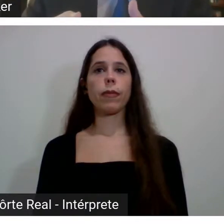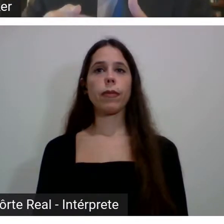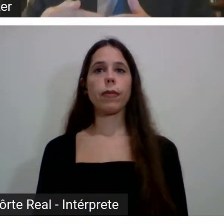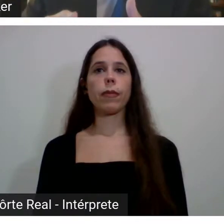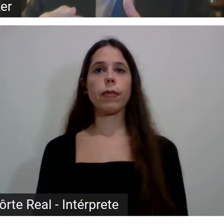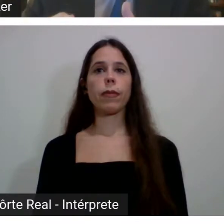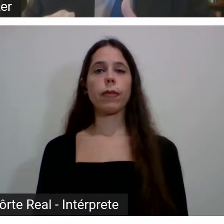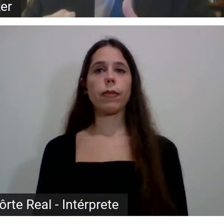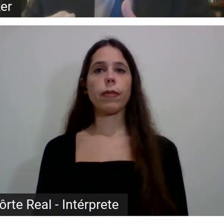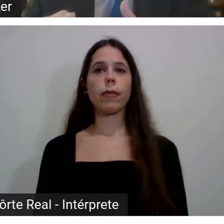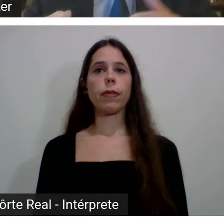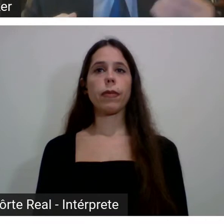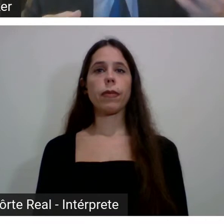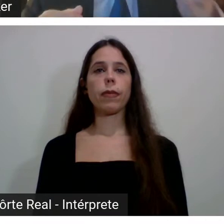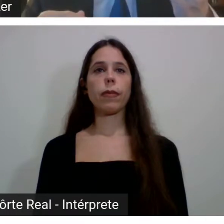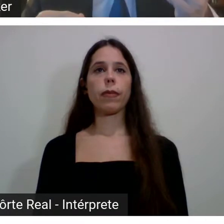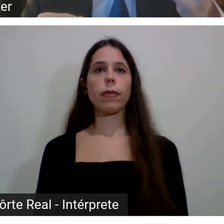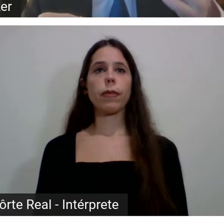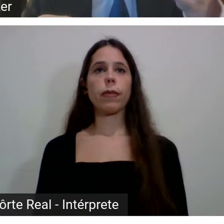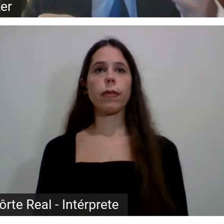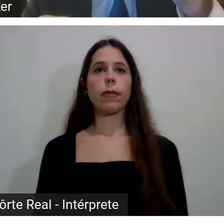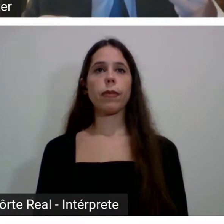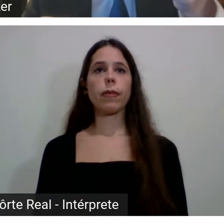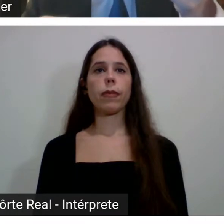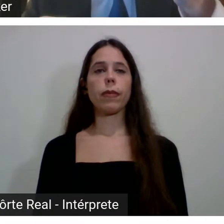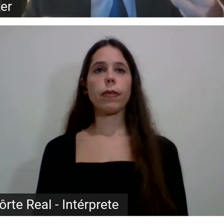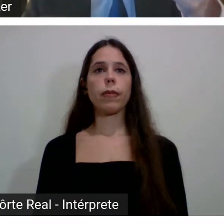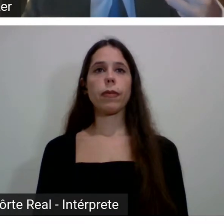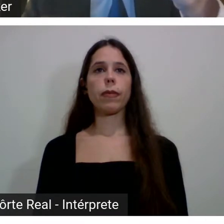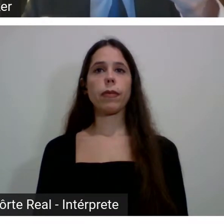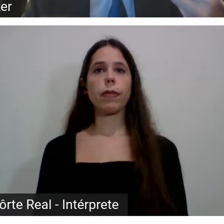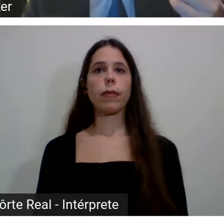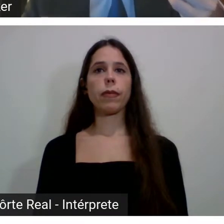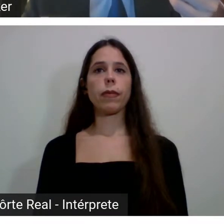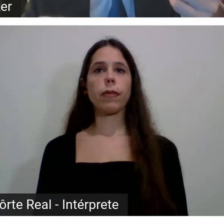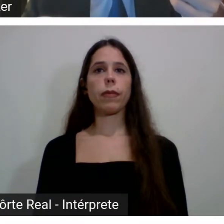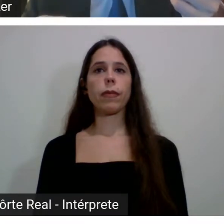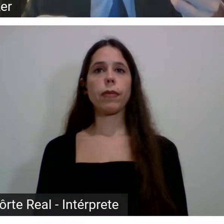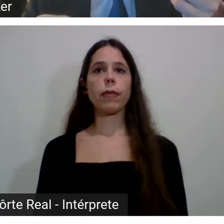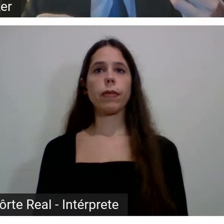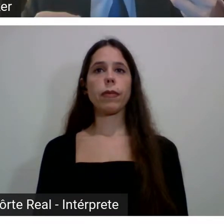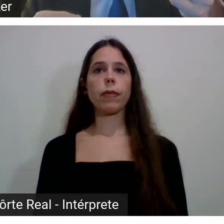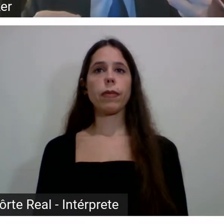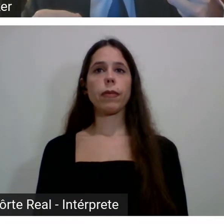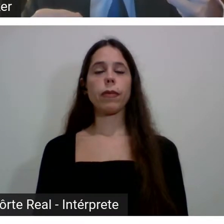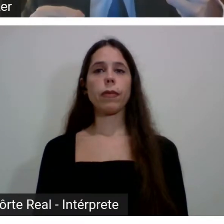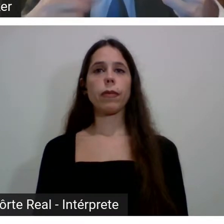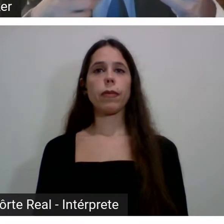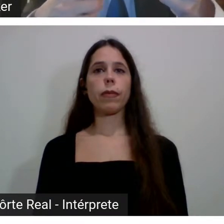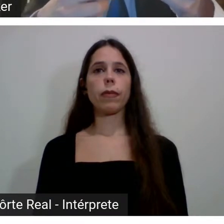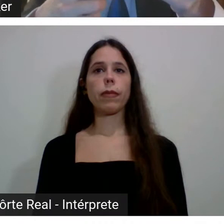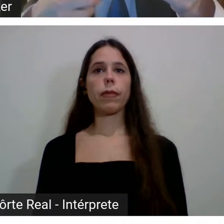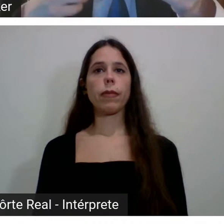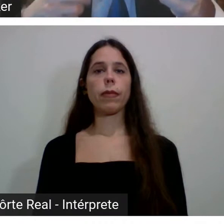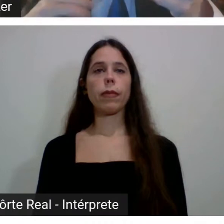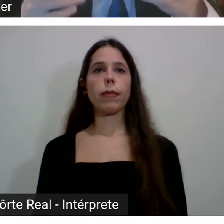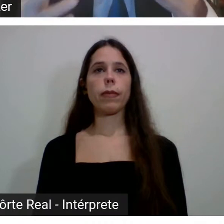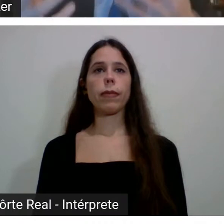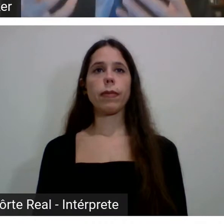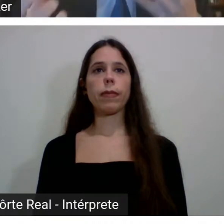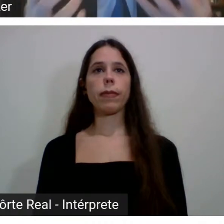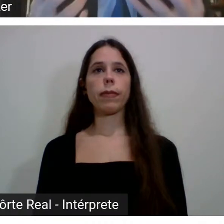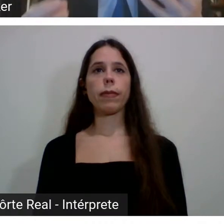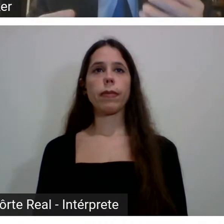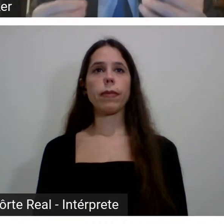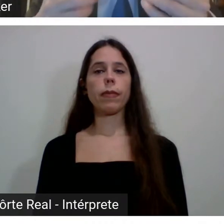now. 10 years, New Jersey was at its best in 2008. And we are now, in